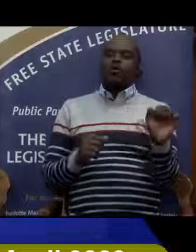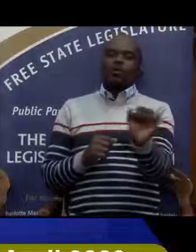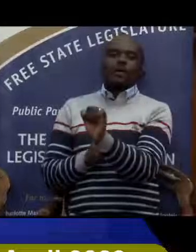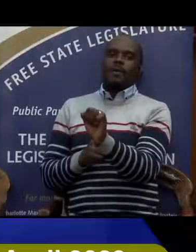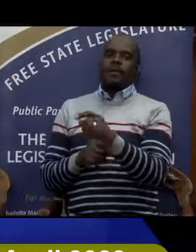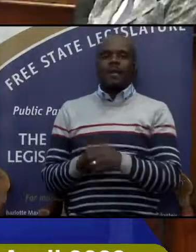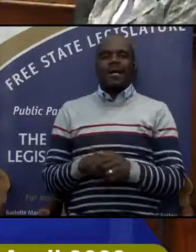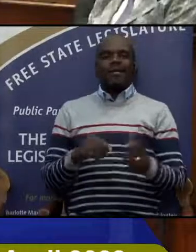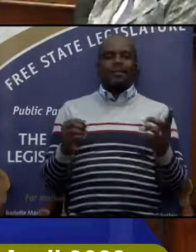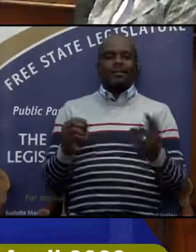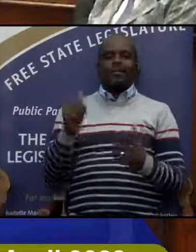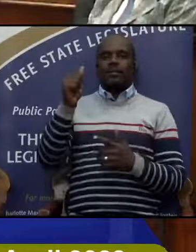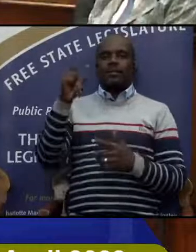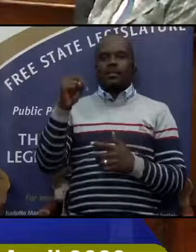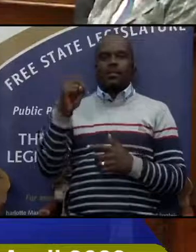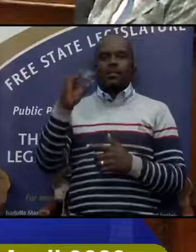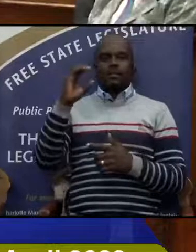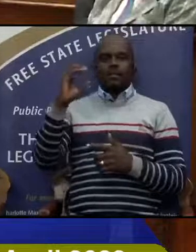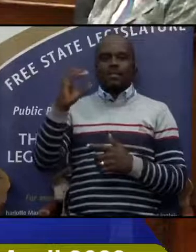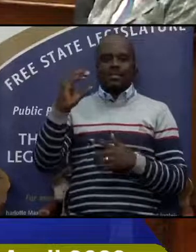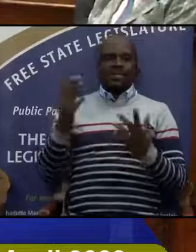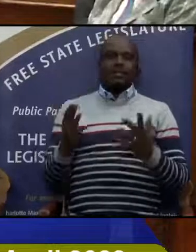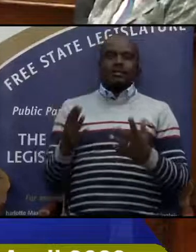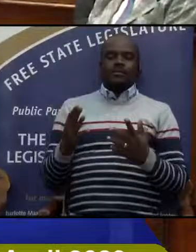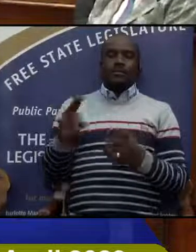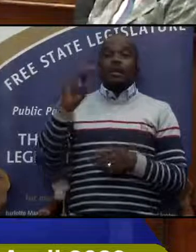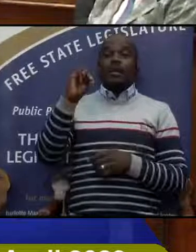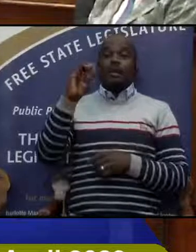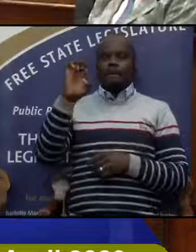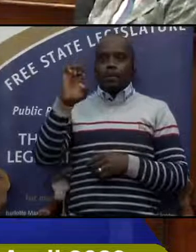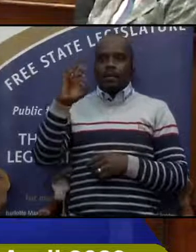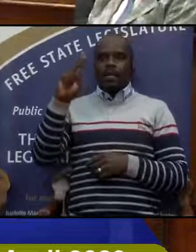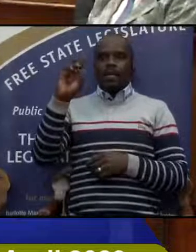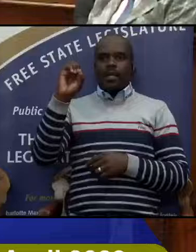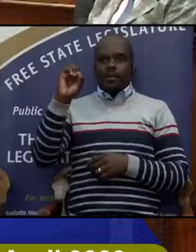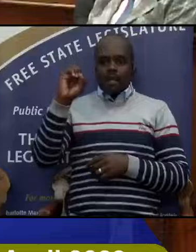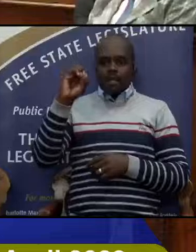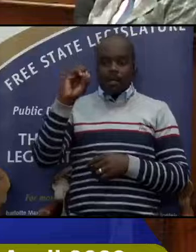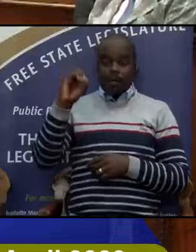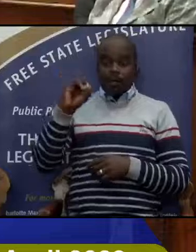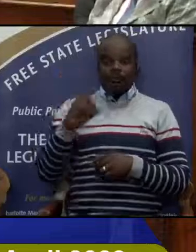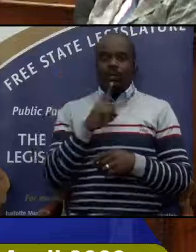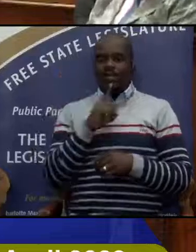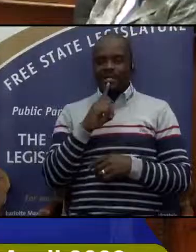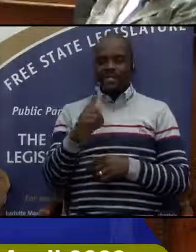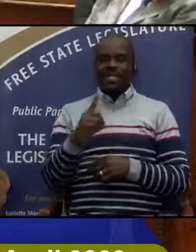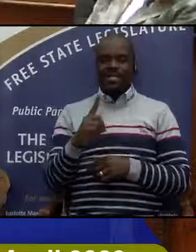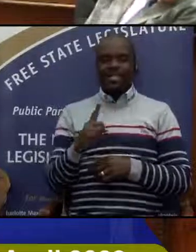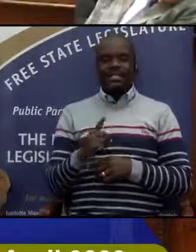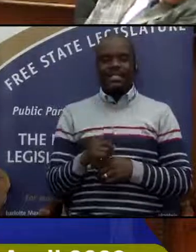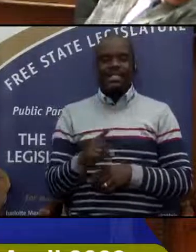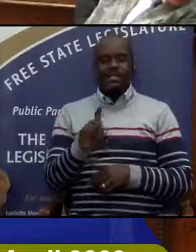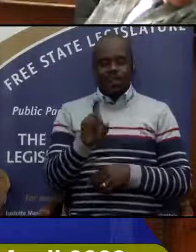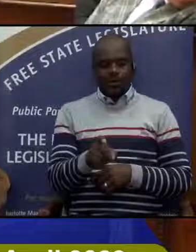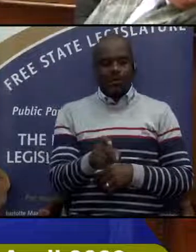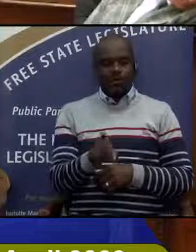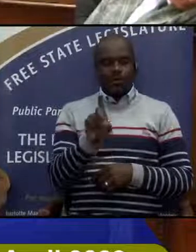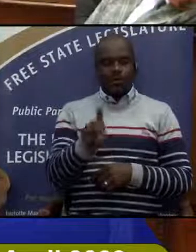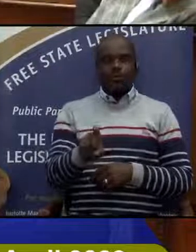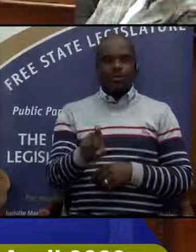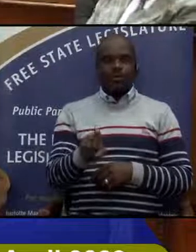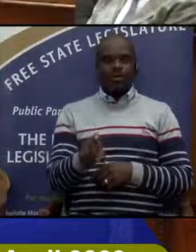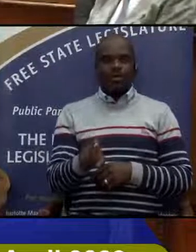legislature, Honourable Meko, says that you must dislocate history from your thinking and then goes on to blame history